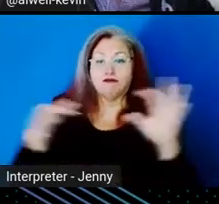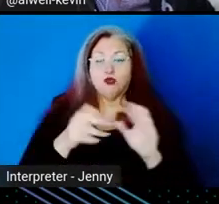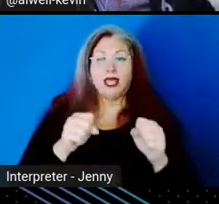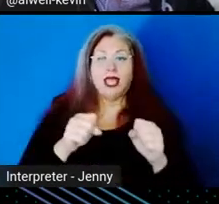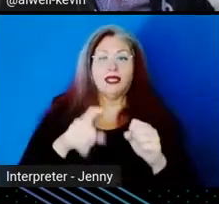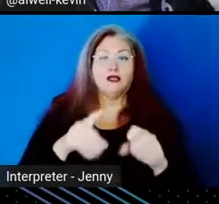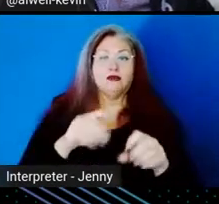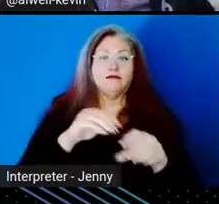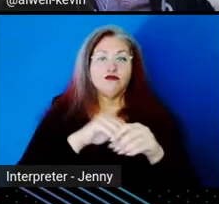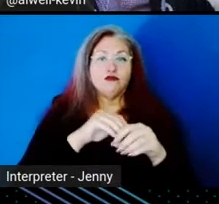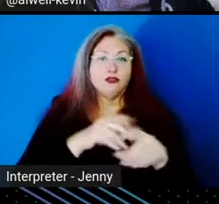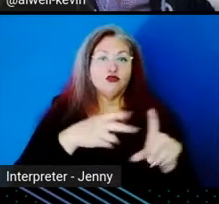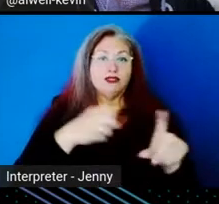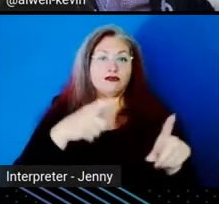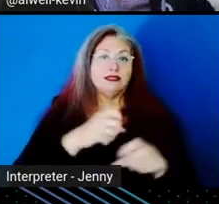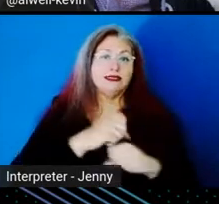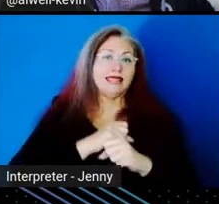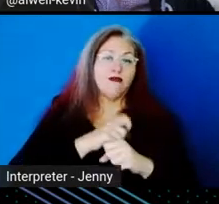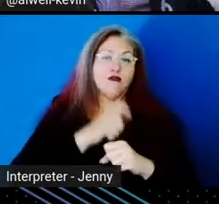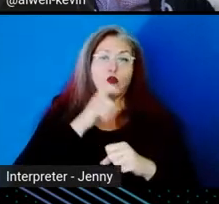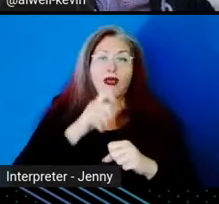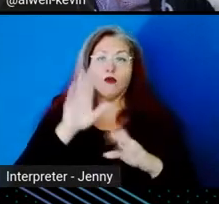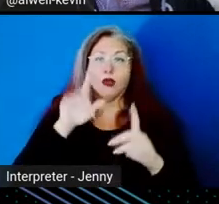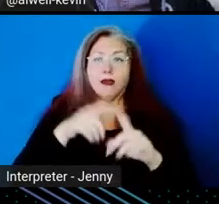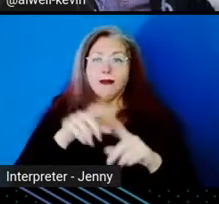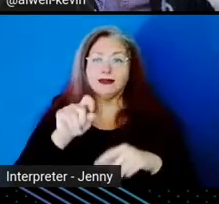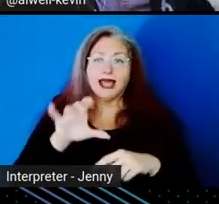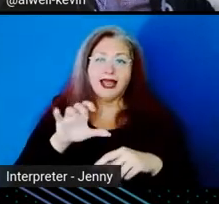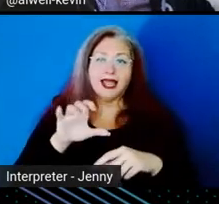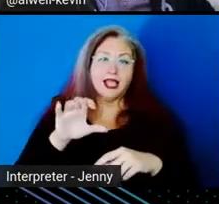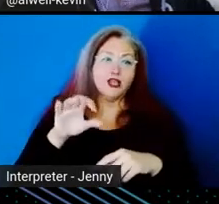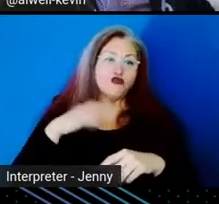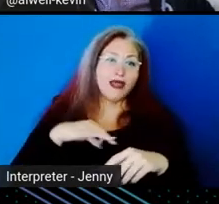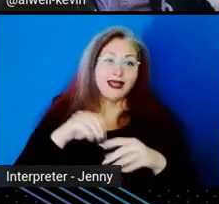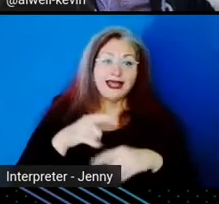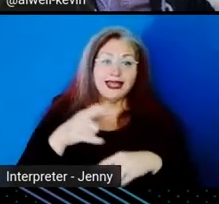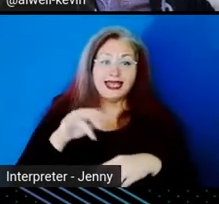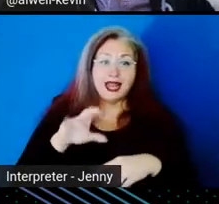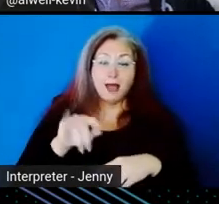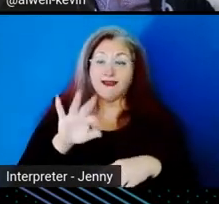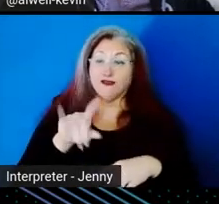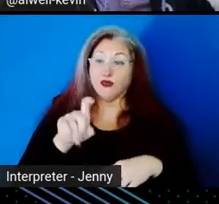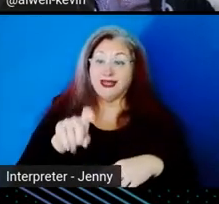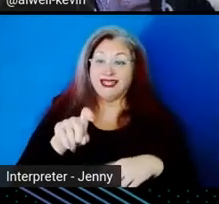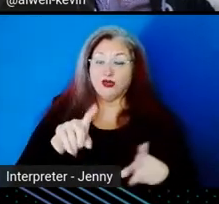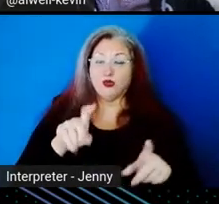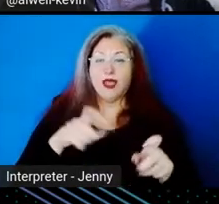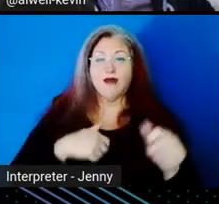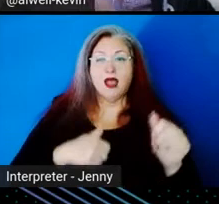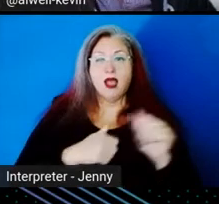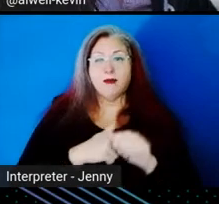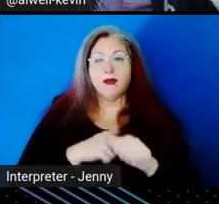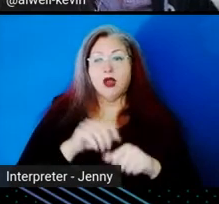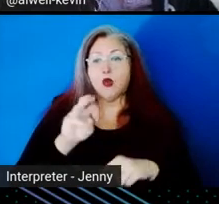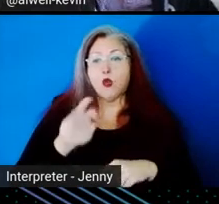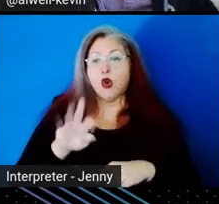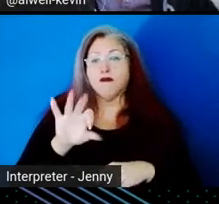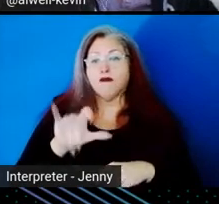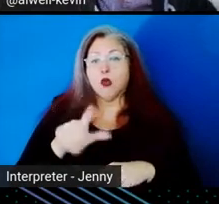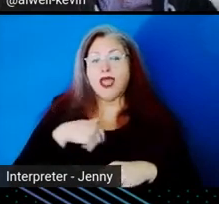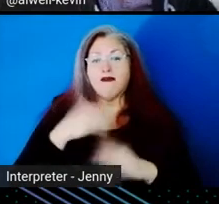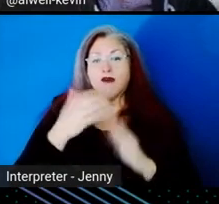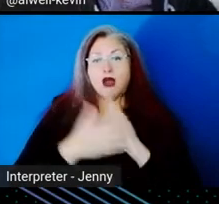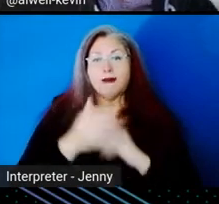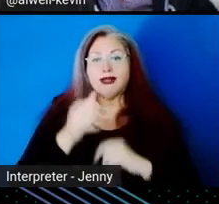securely. You no longer have to store any static creds inside of GitHub. If you do have to do that for some reason, you have that updated workflow where you have automated